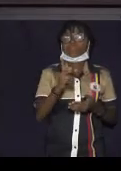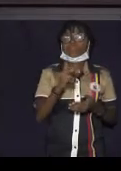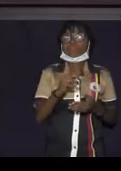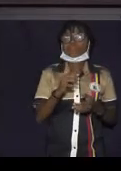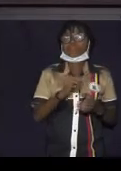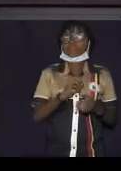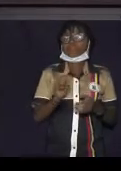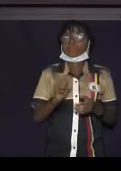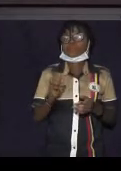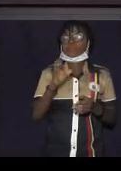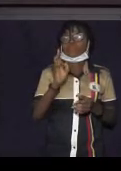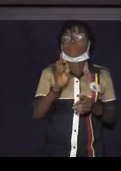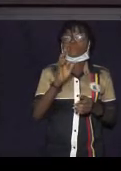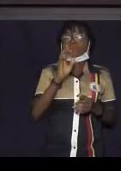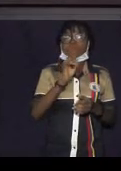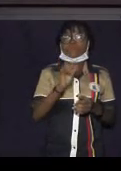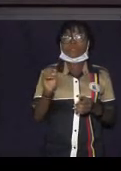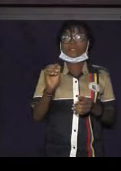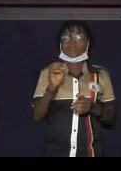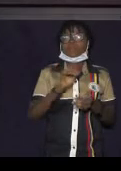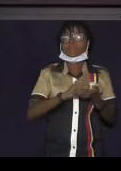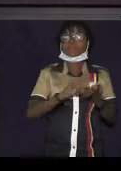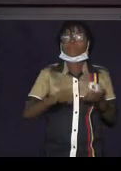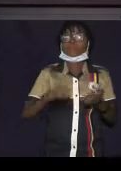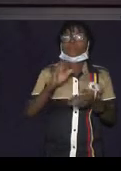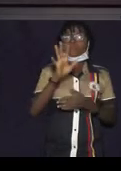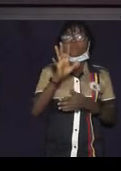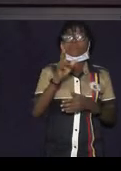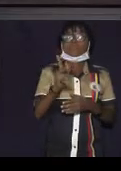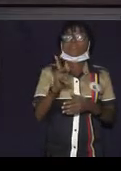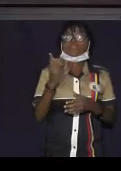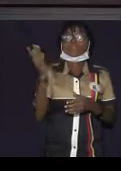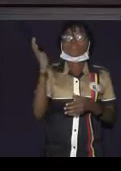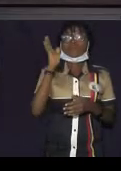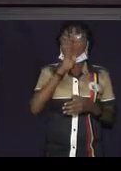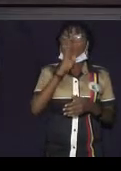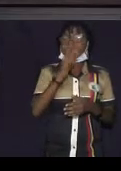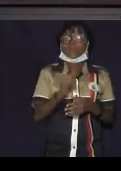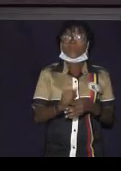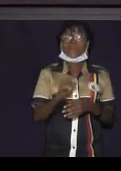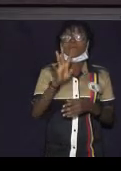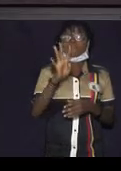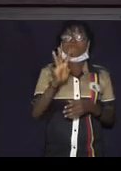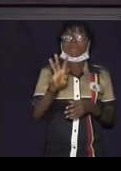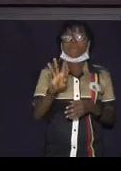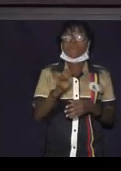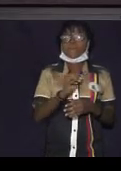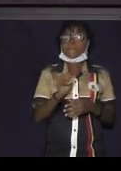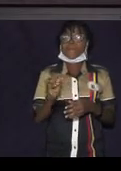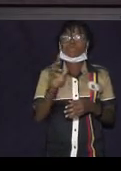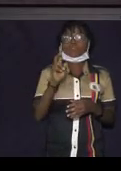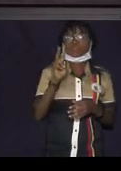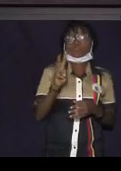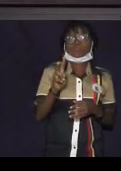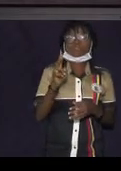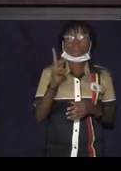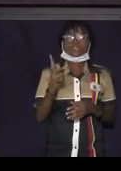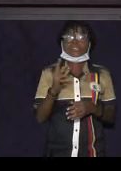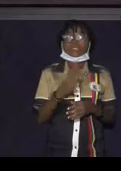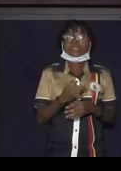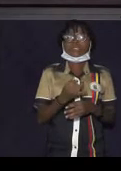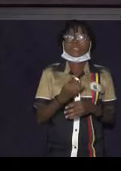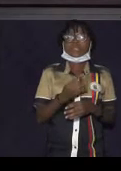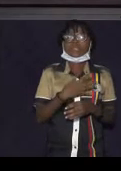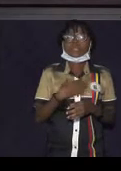5k. Now we identify the terms, and that will be 4 minus 2k. Remember that minus belongs to